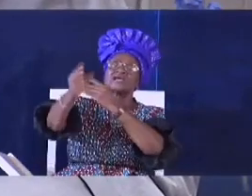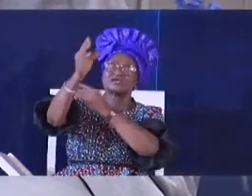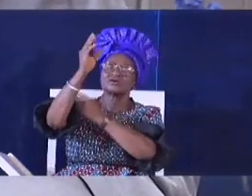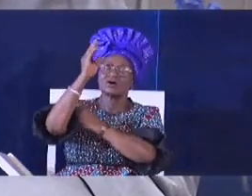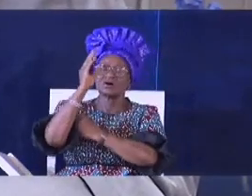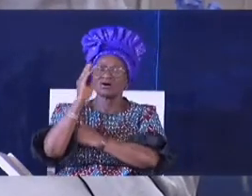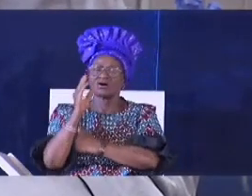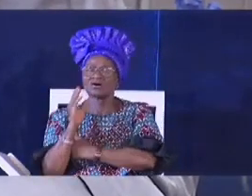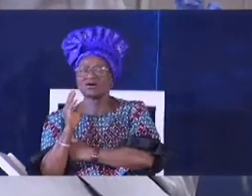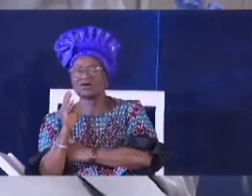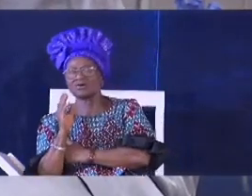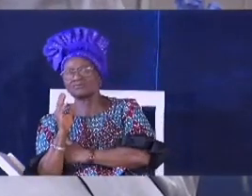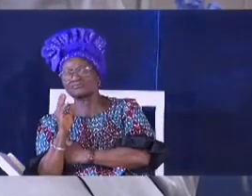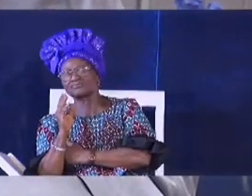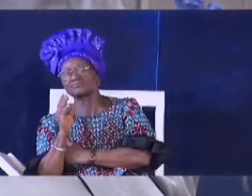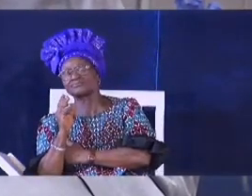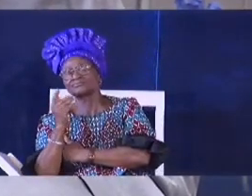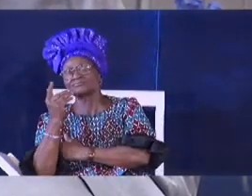mighty